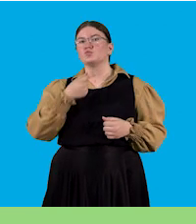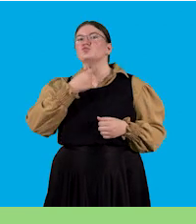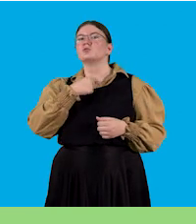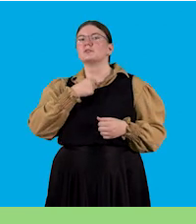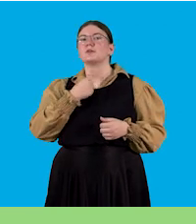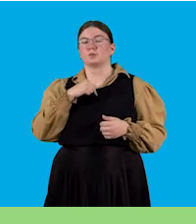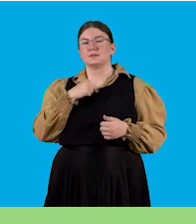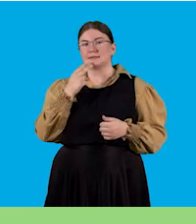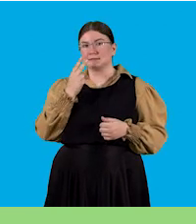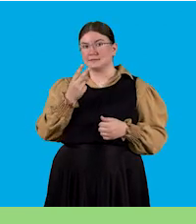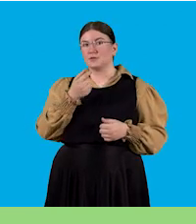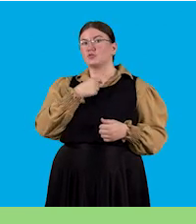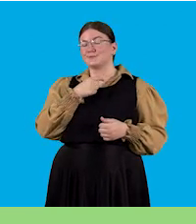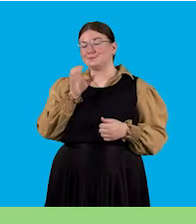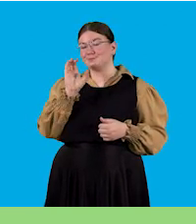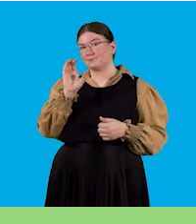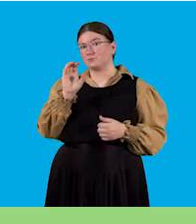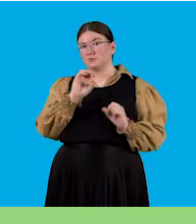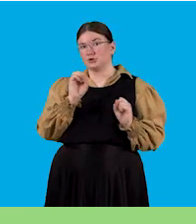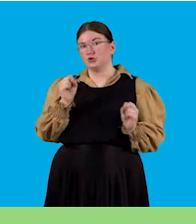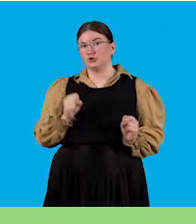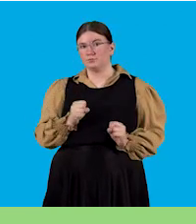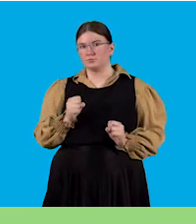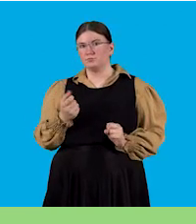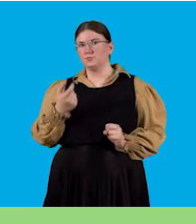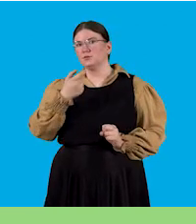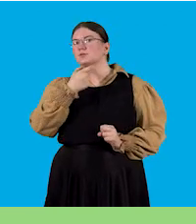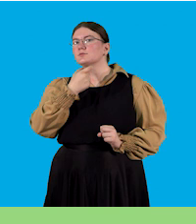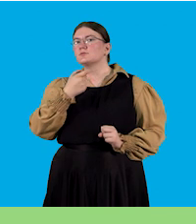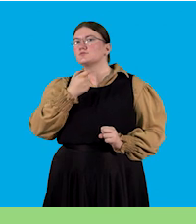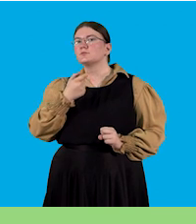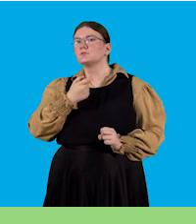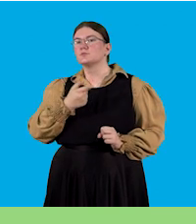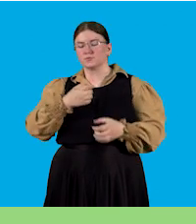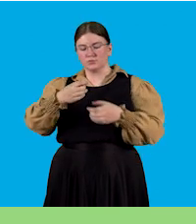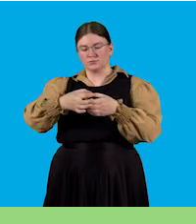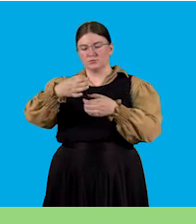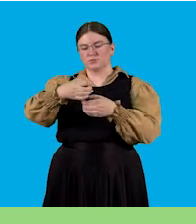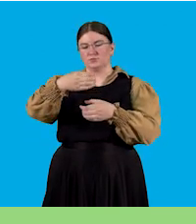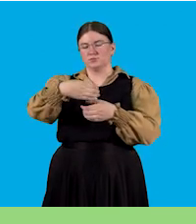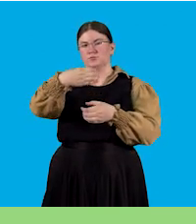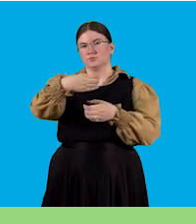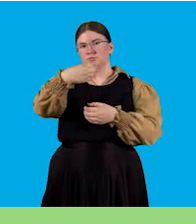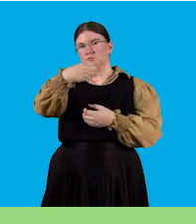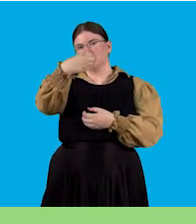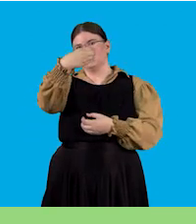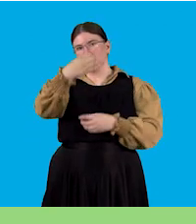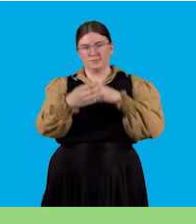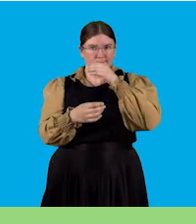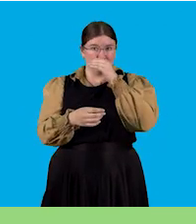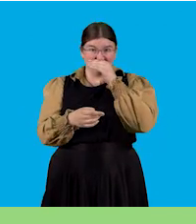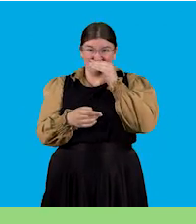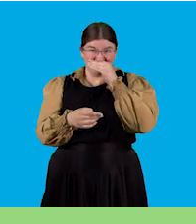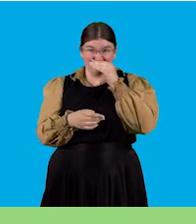see that the trachea has C-shaped cartilage rings. This is to